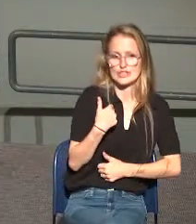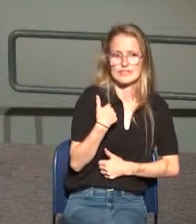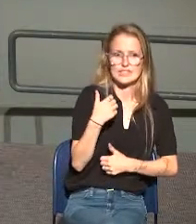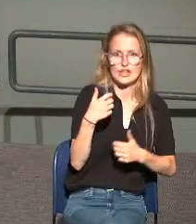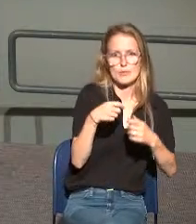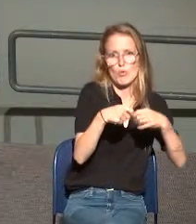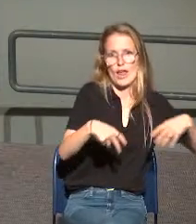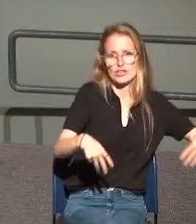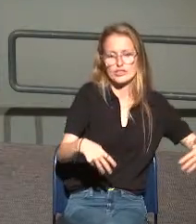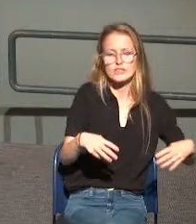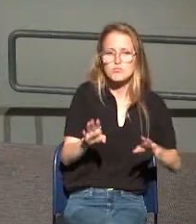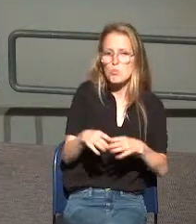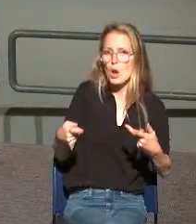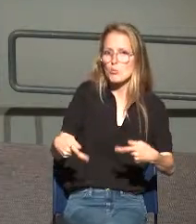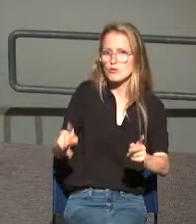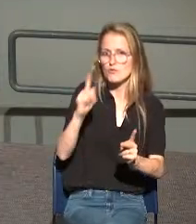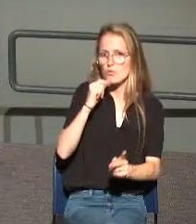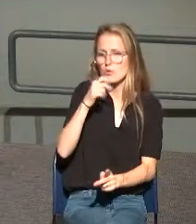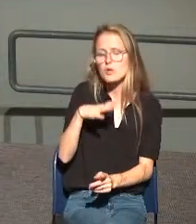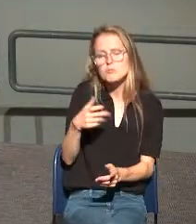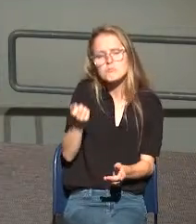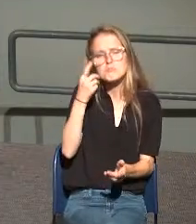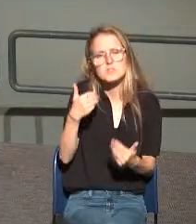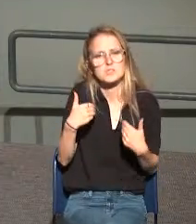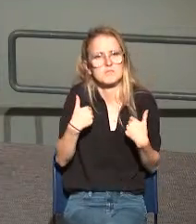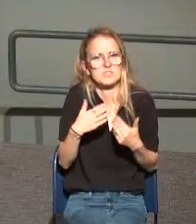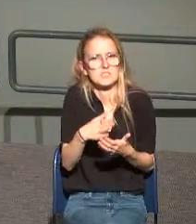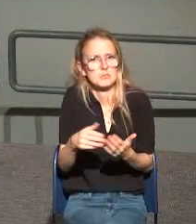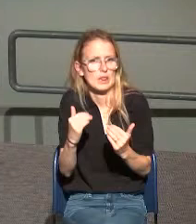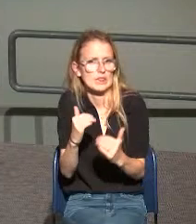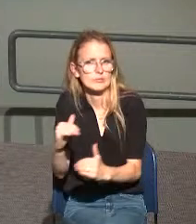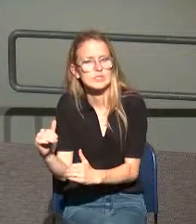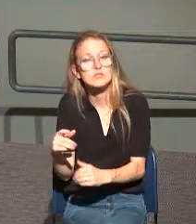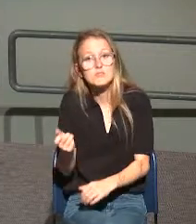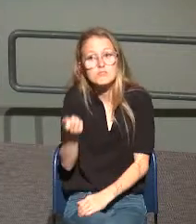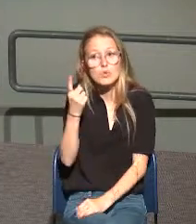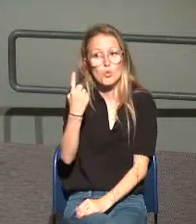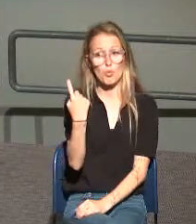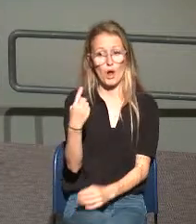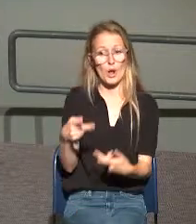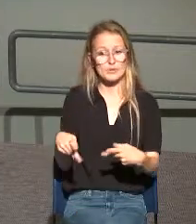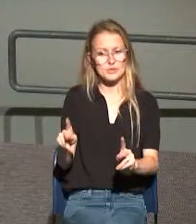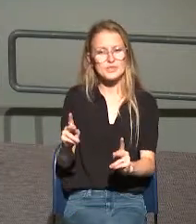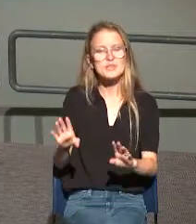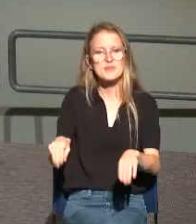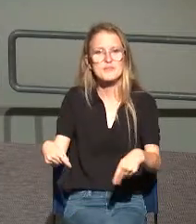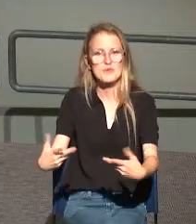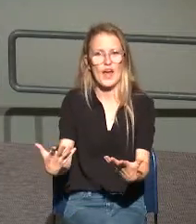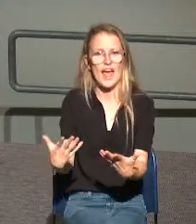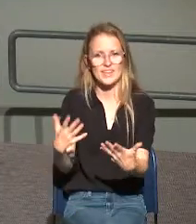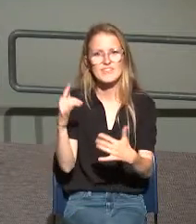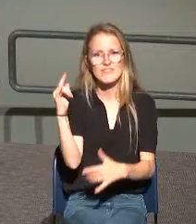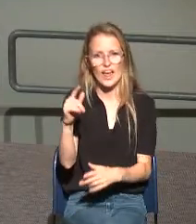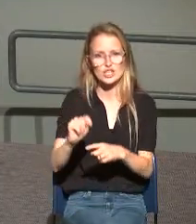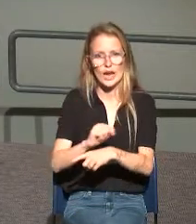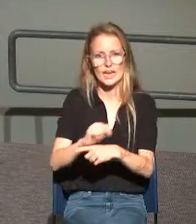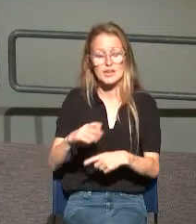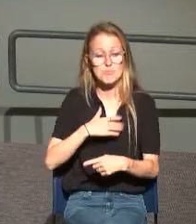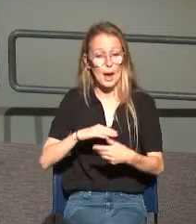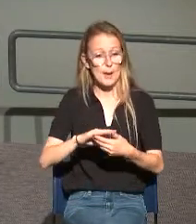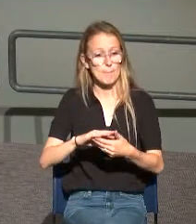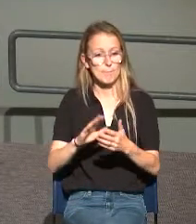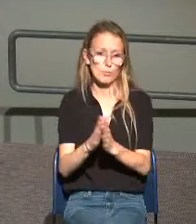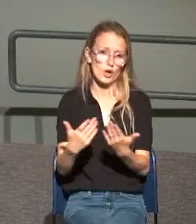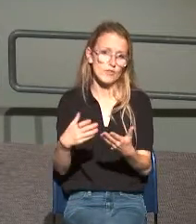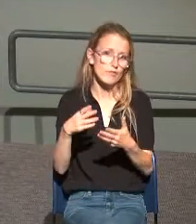women with some limits, and one of those opportunities was flight training. So my book focuses on the first 6 women